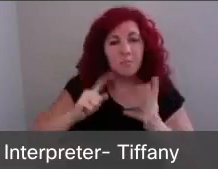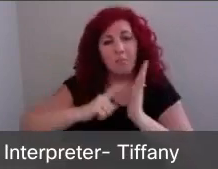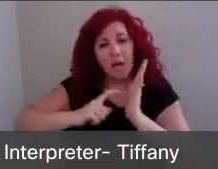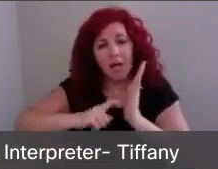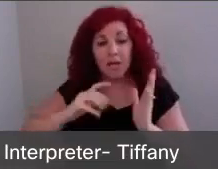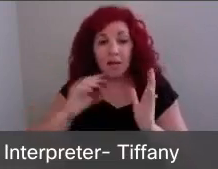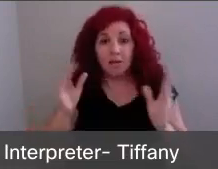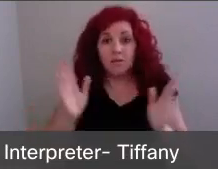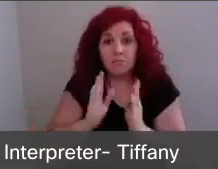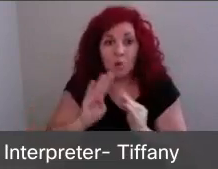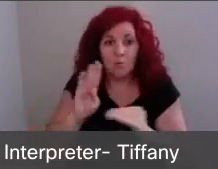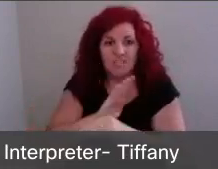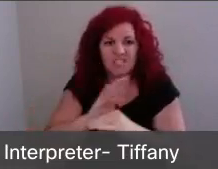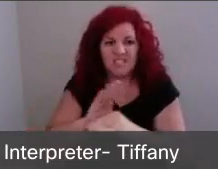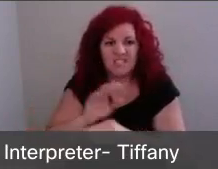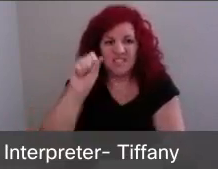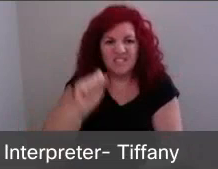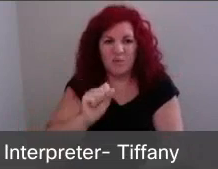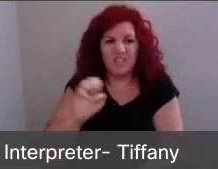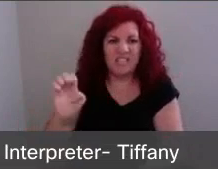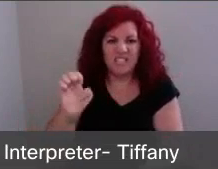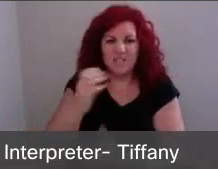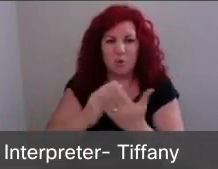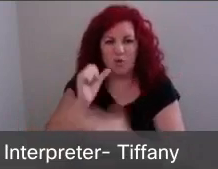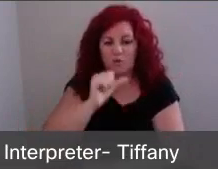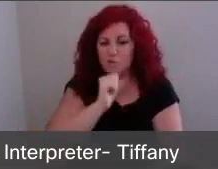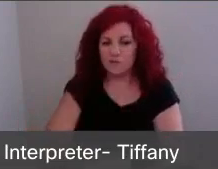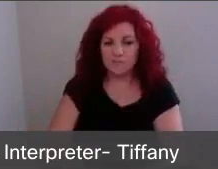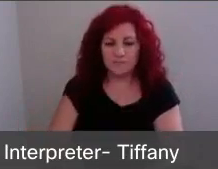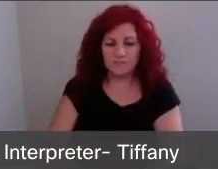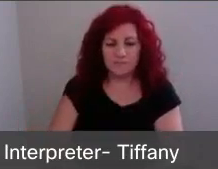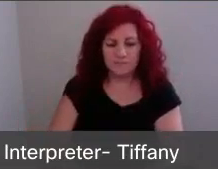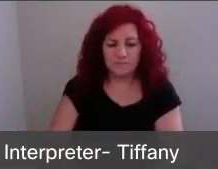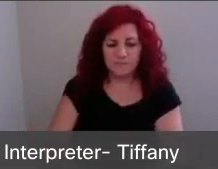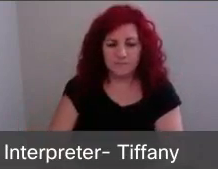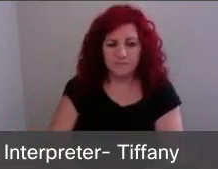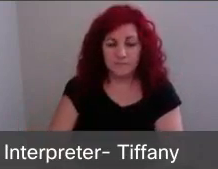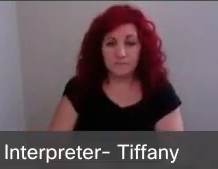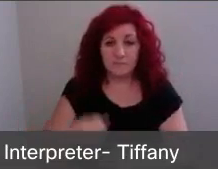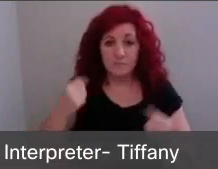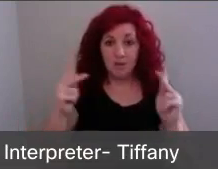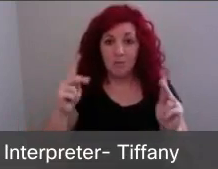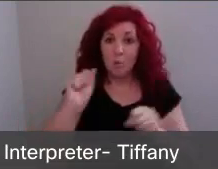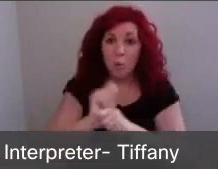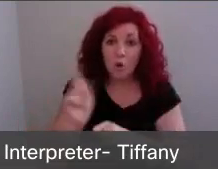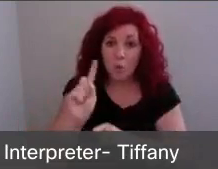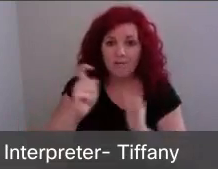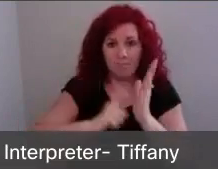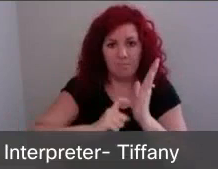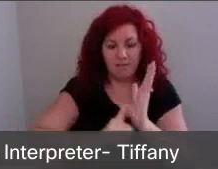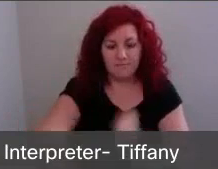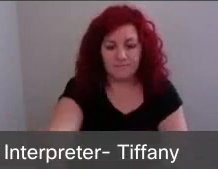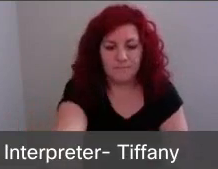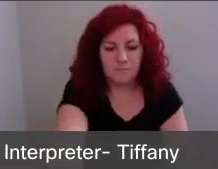businesses across the southeastern part of Arizona. And many of the people work in the mines and